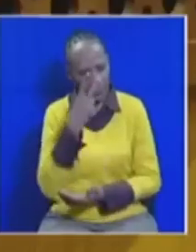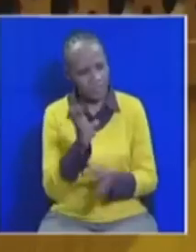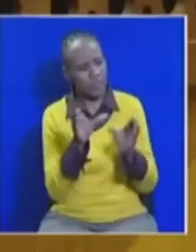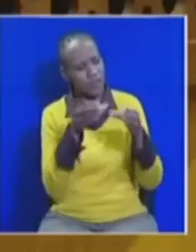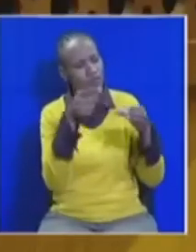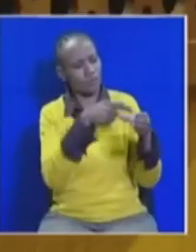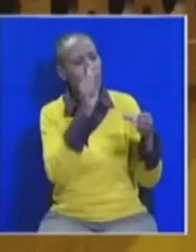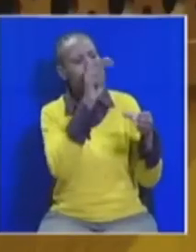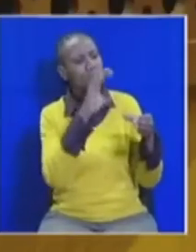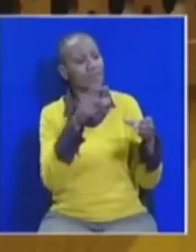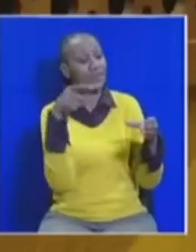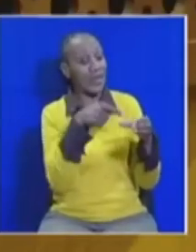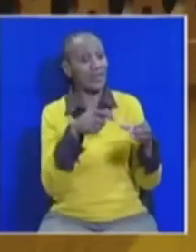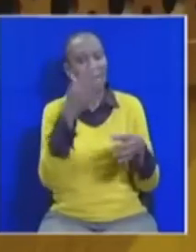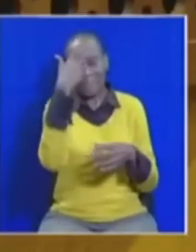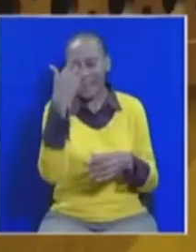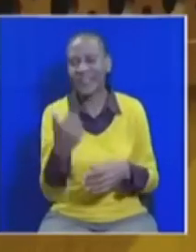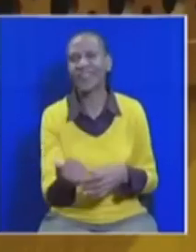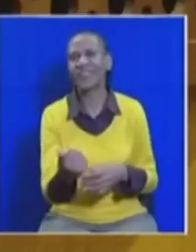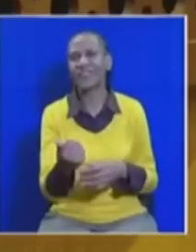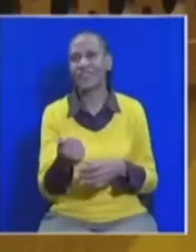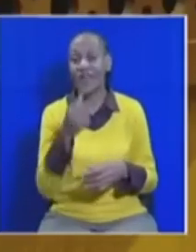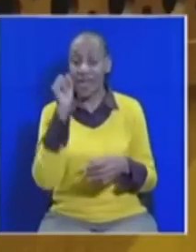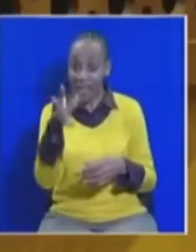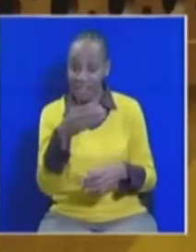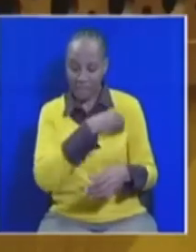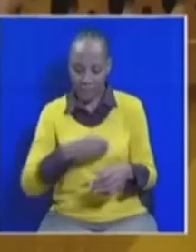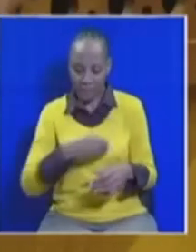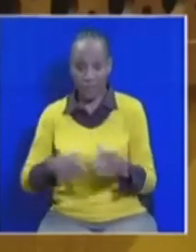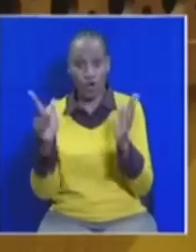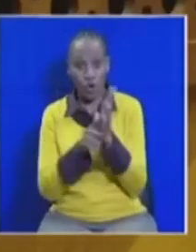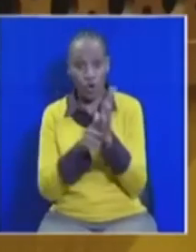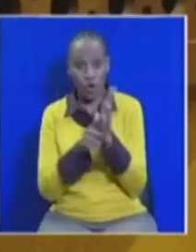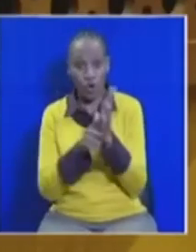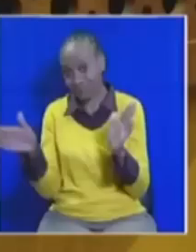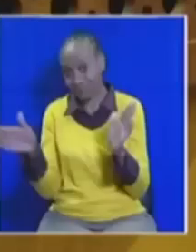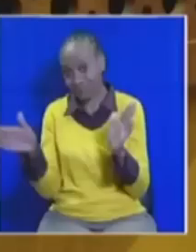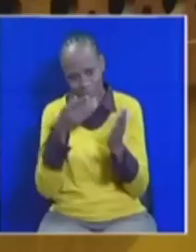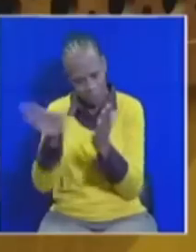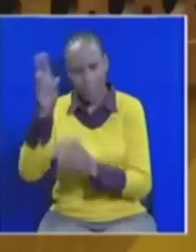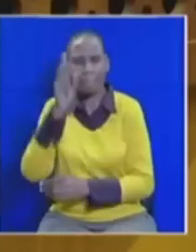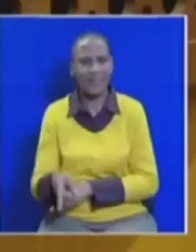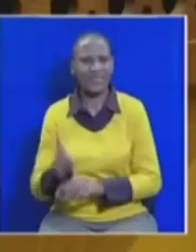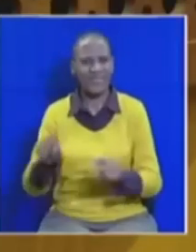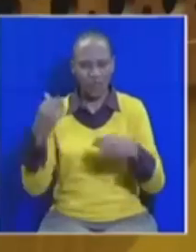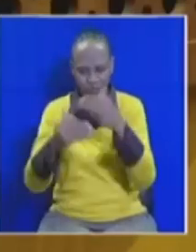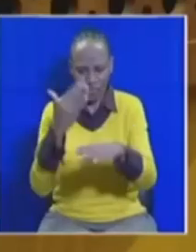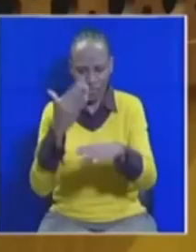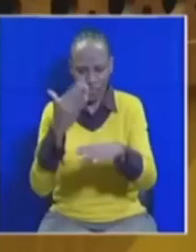in government that believes that when a president breaks the law, he's no longer fit to become the